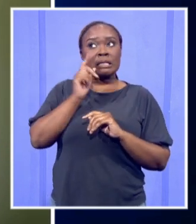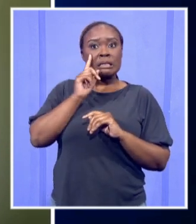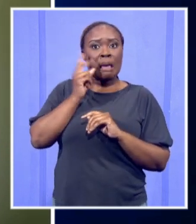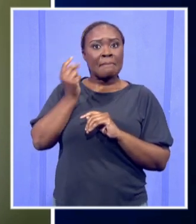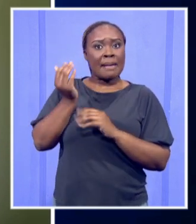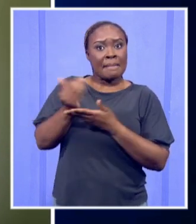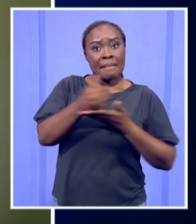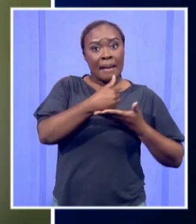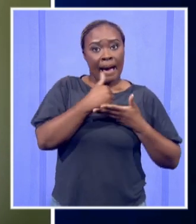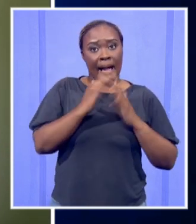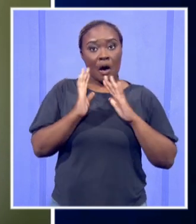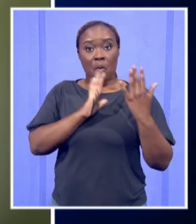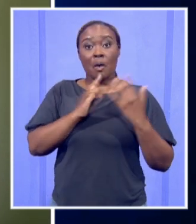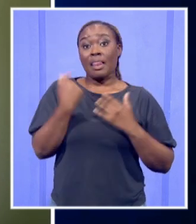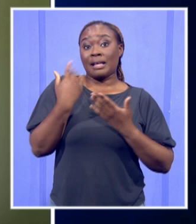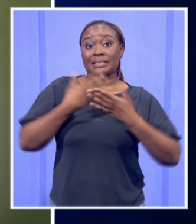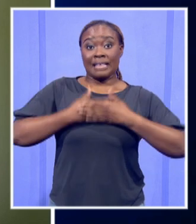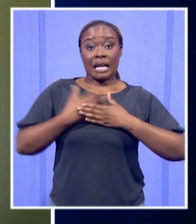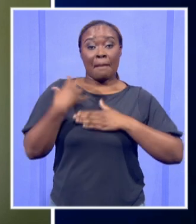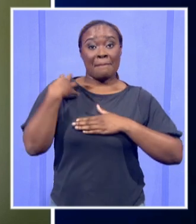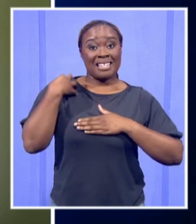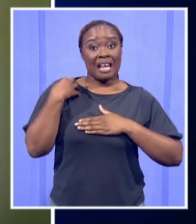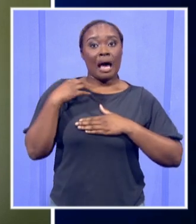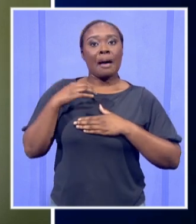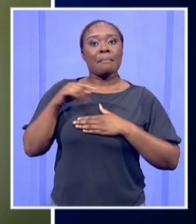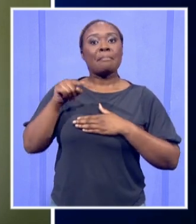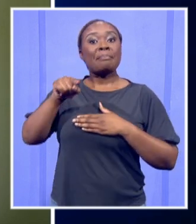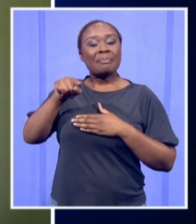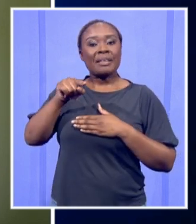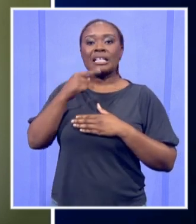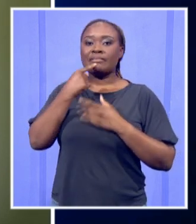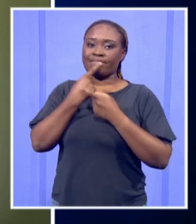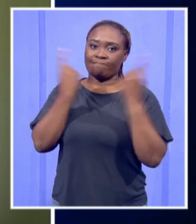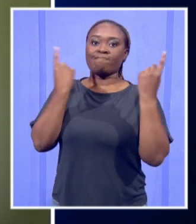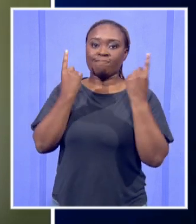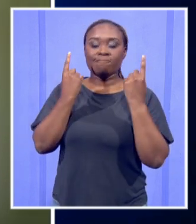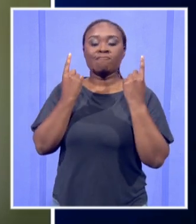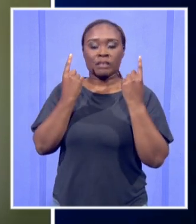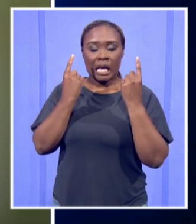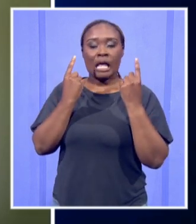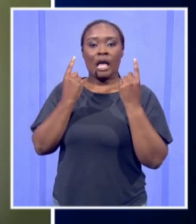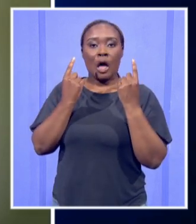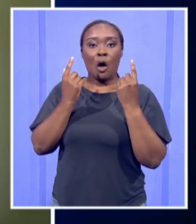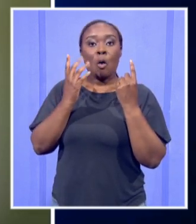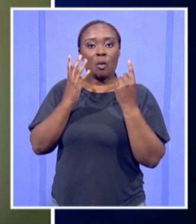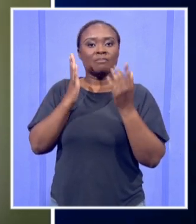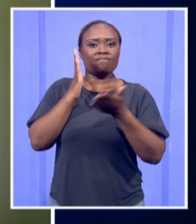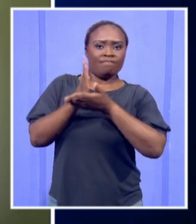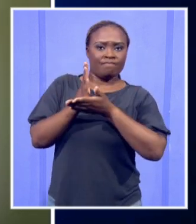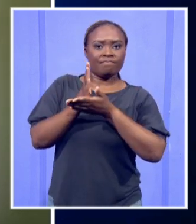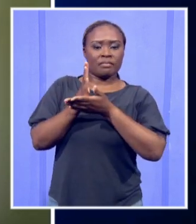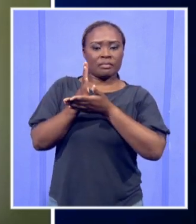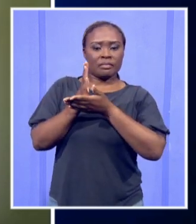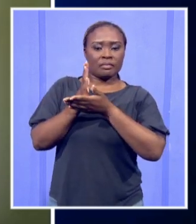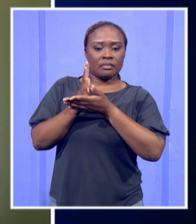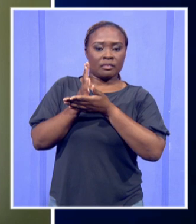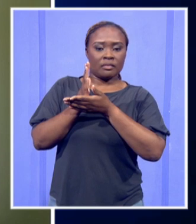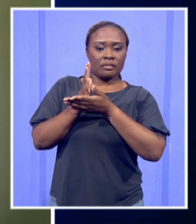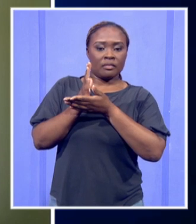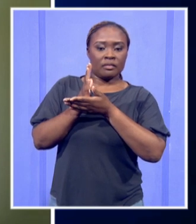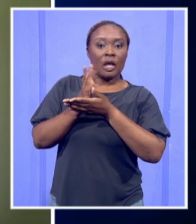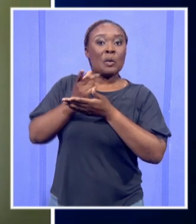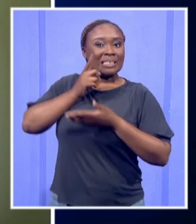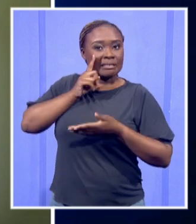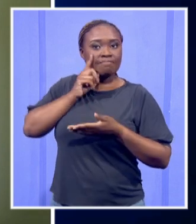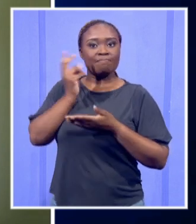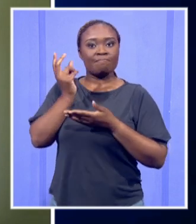today, or in fact last night, the Minister of Public Enterprise issued a press release saying, very belatedly saying that they're